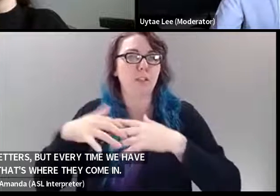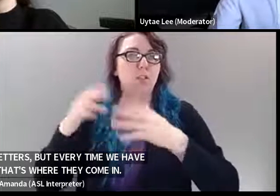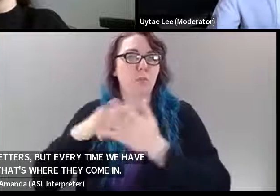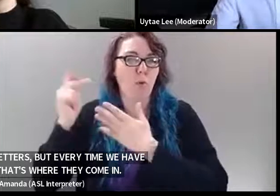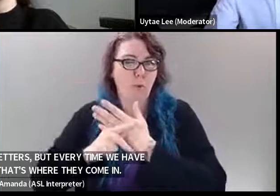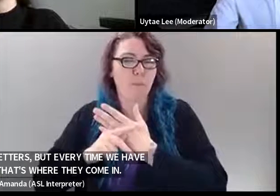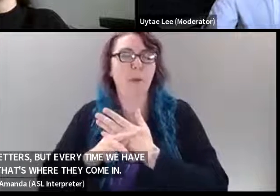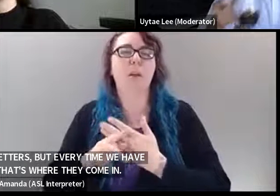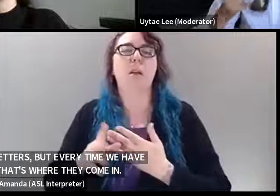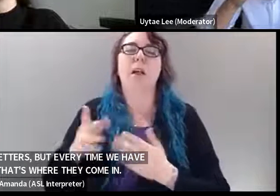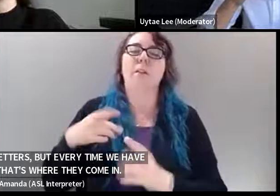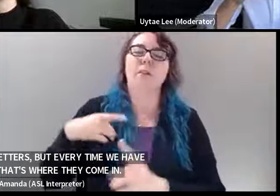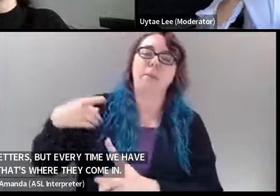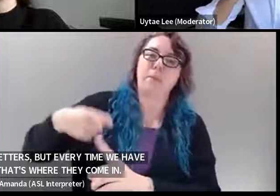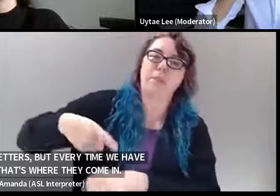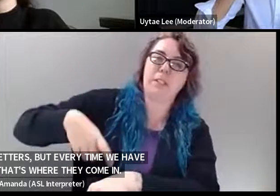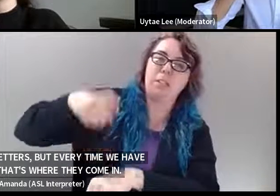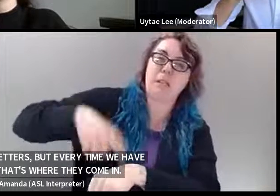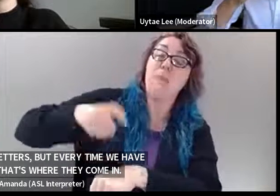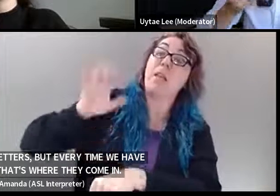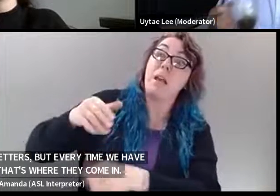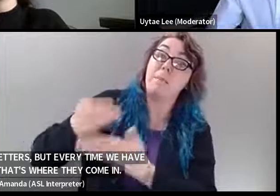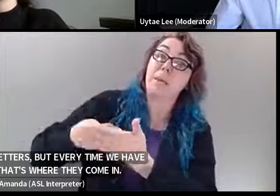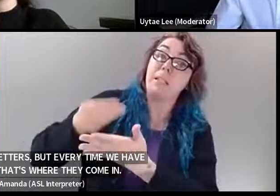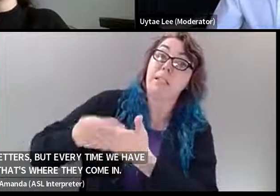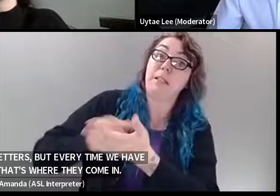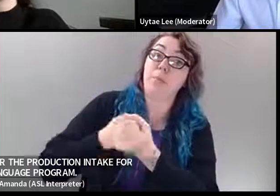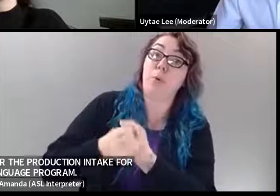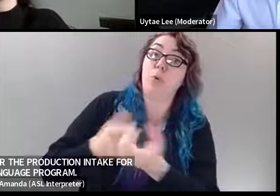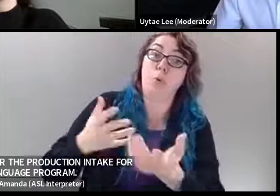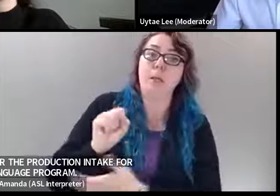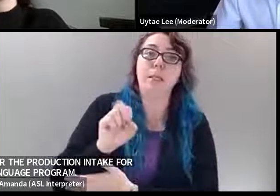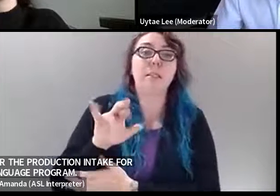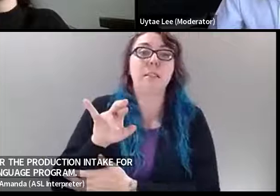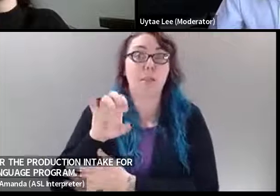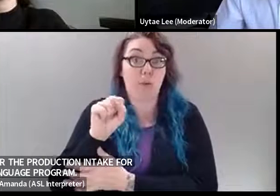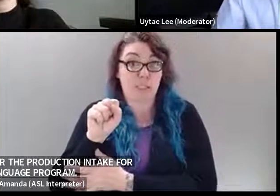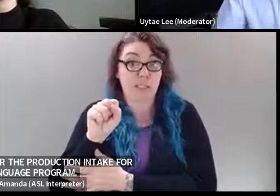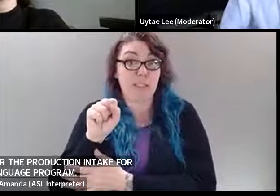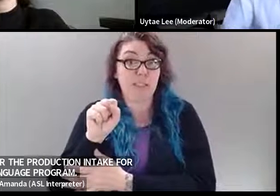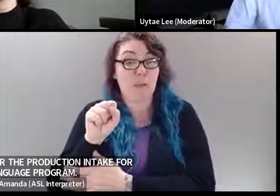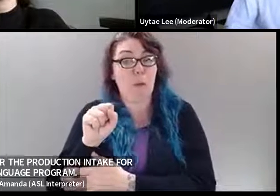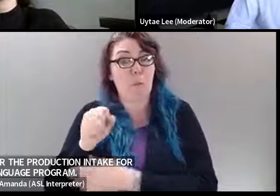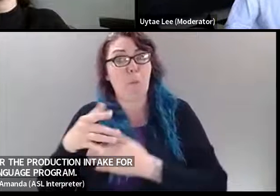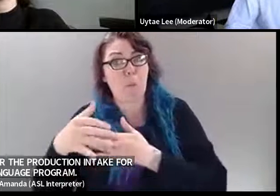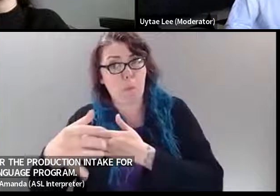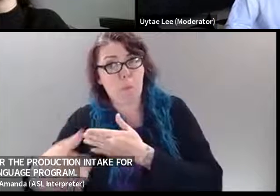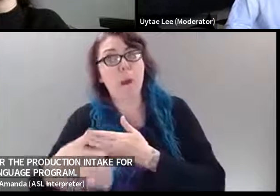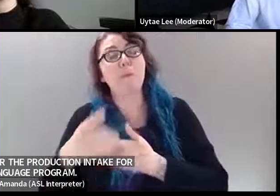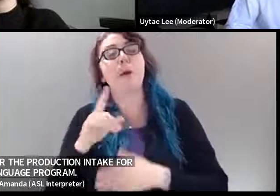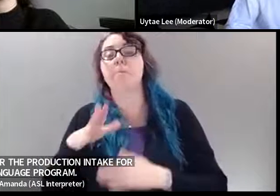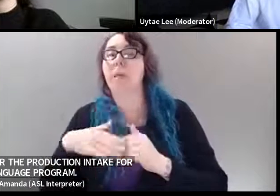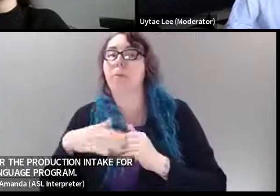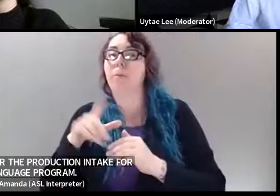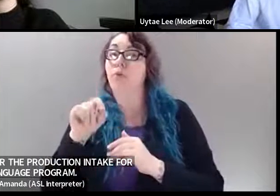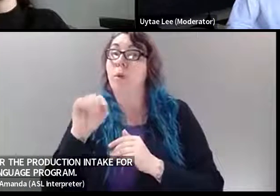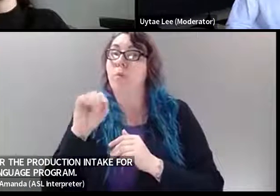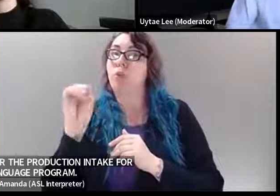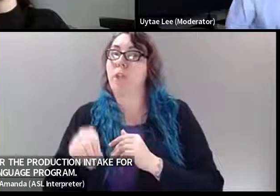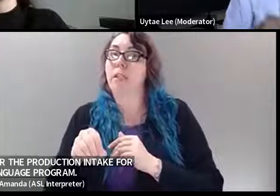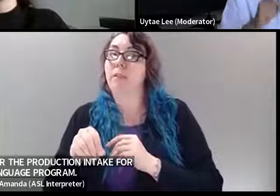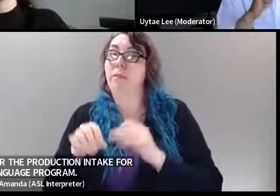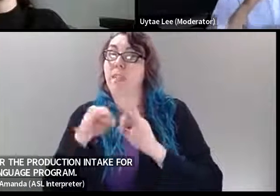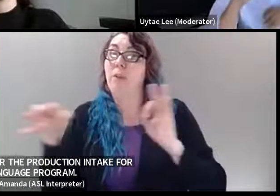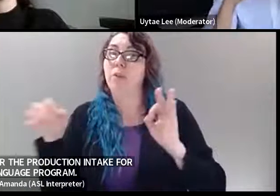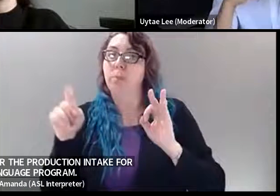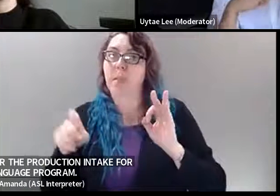program supports series that have a minimum of 20% on-screen Indigenous language.